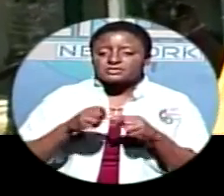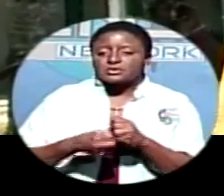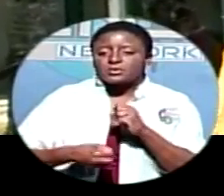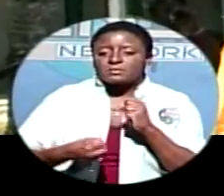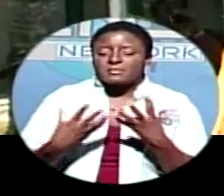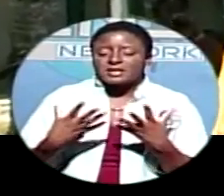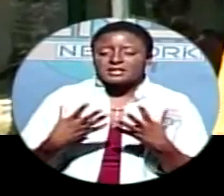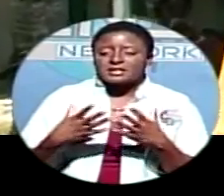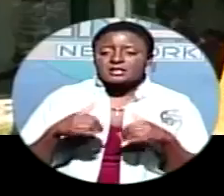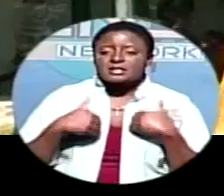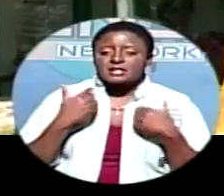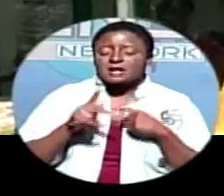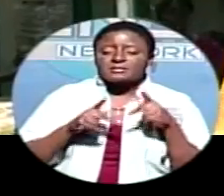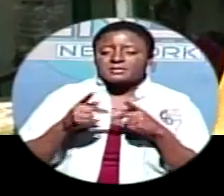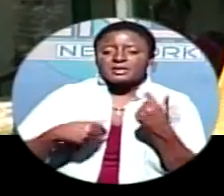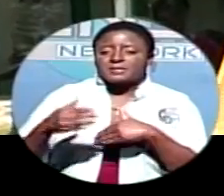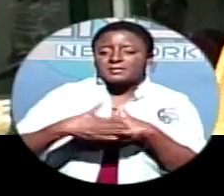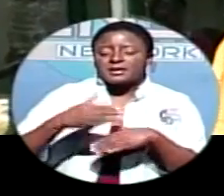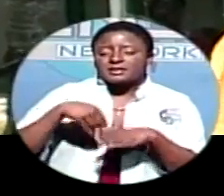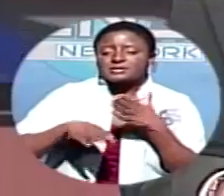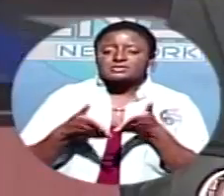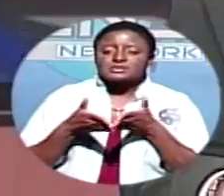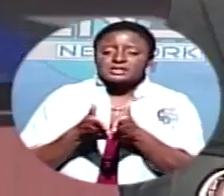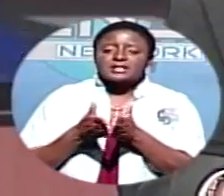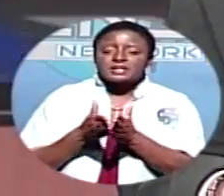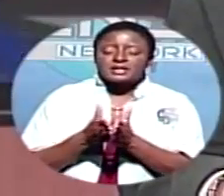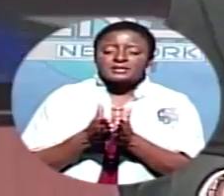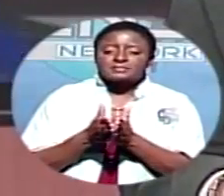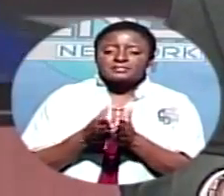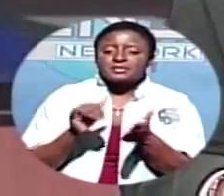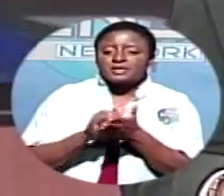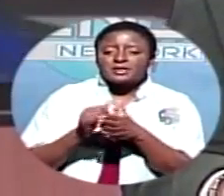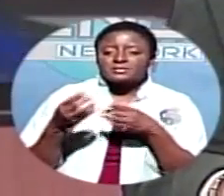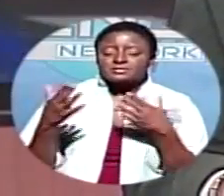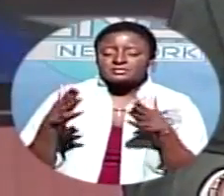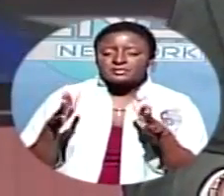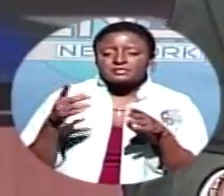coming back into sailing. And that will do it for sports.